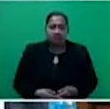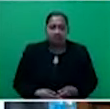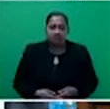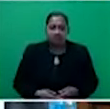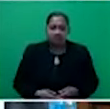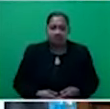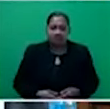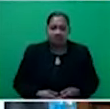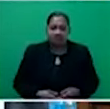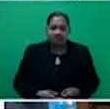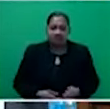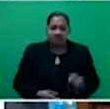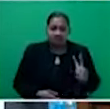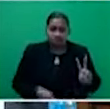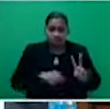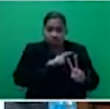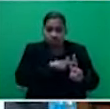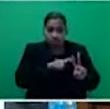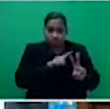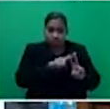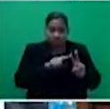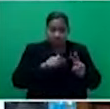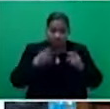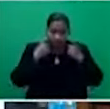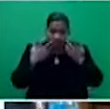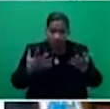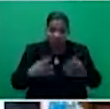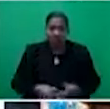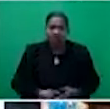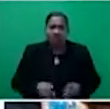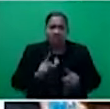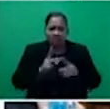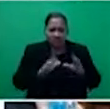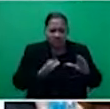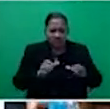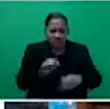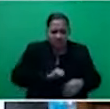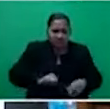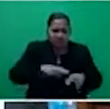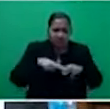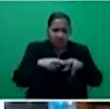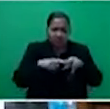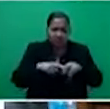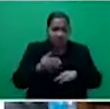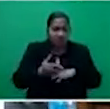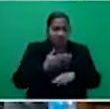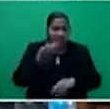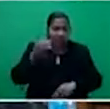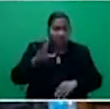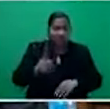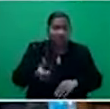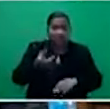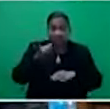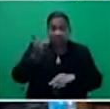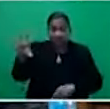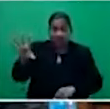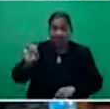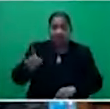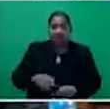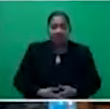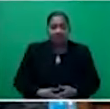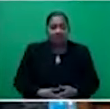portrayed in the political landscape in Fiji prior to pre-independence and post-independence is this supposed ethnic